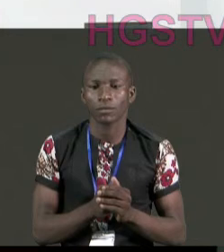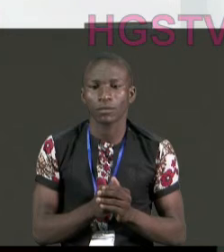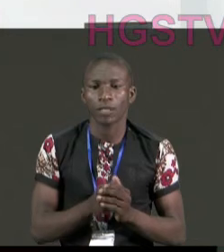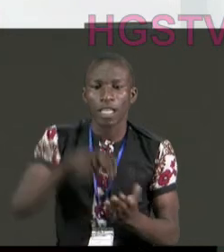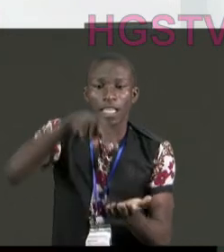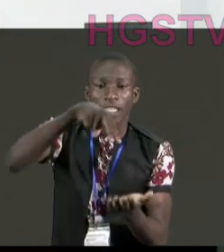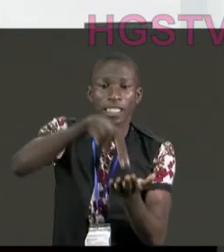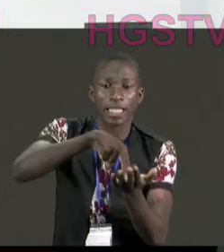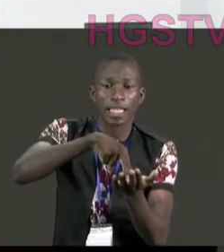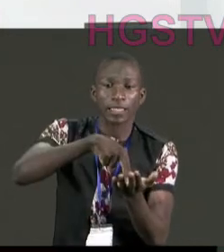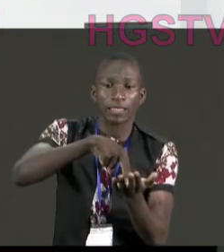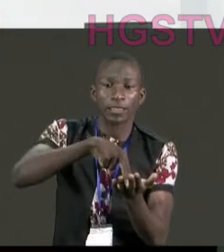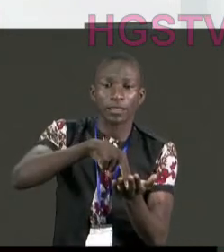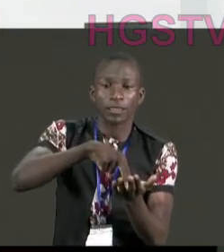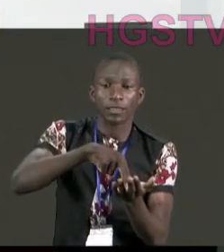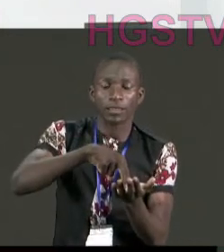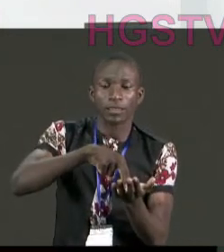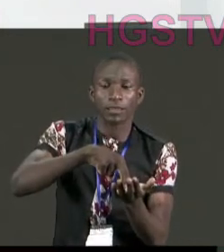Stand in the gap